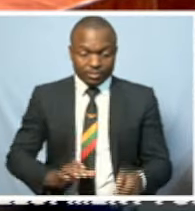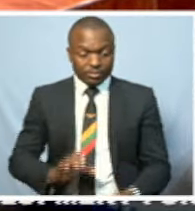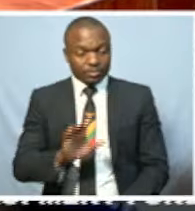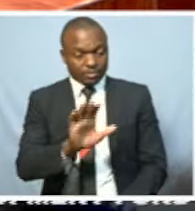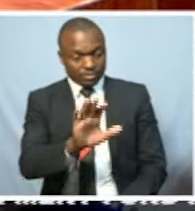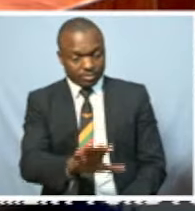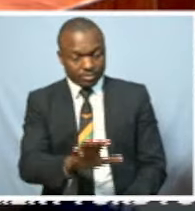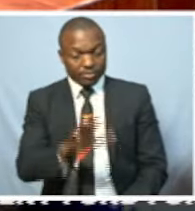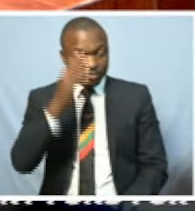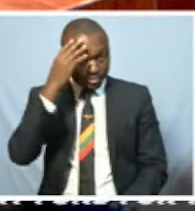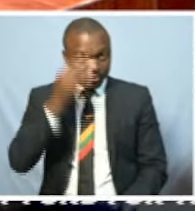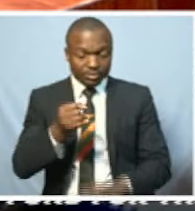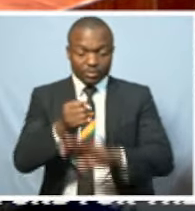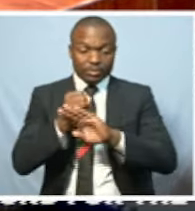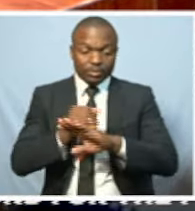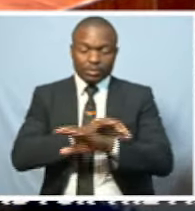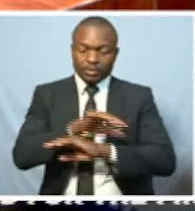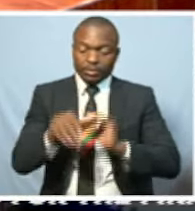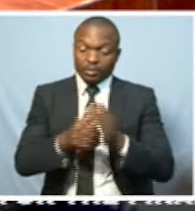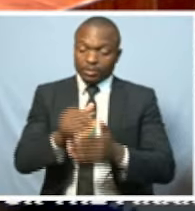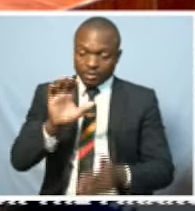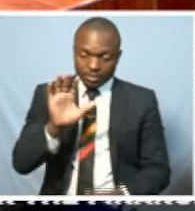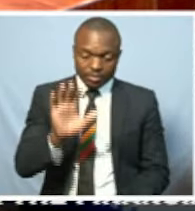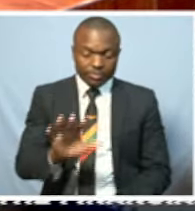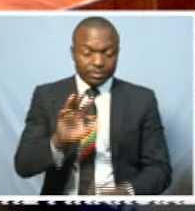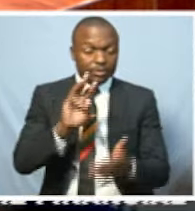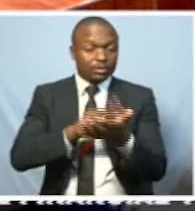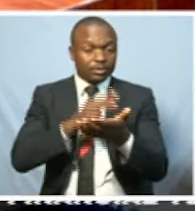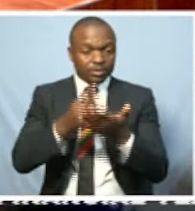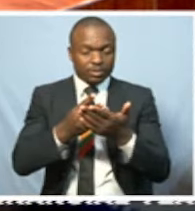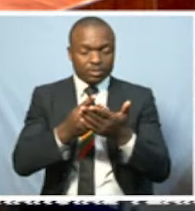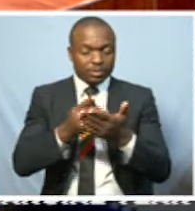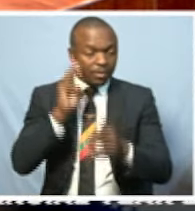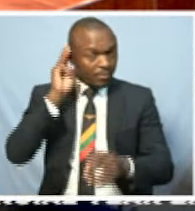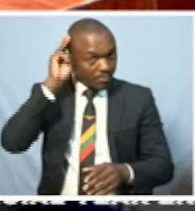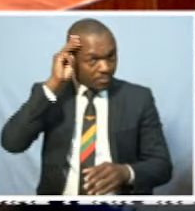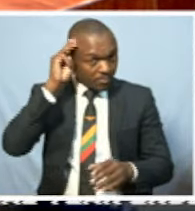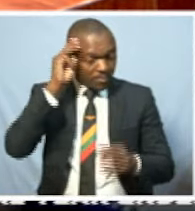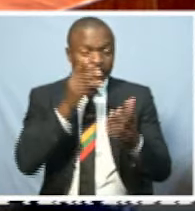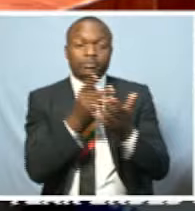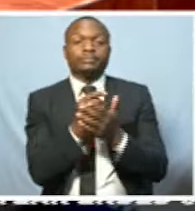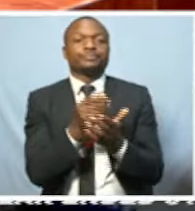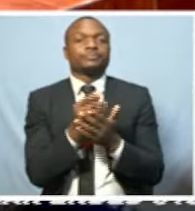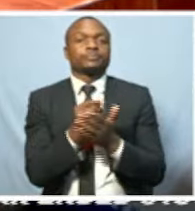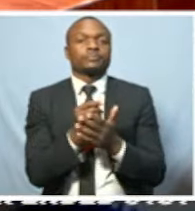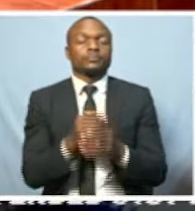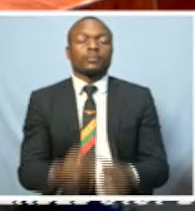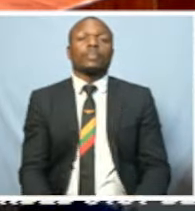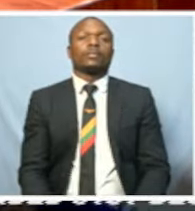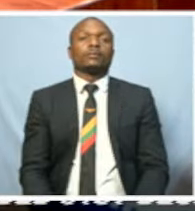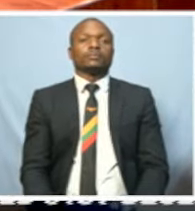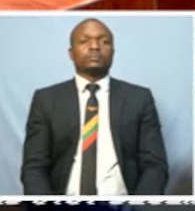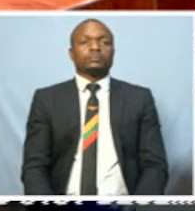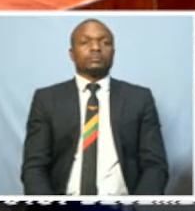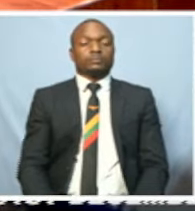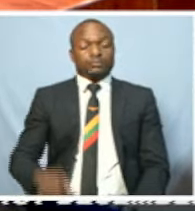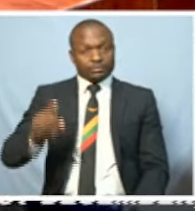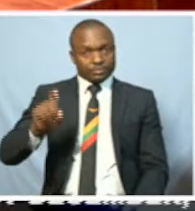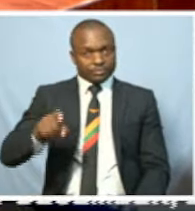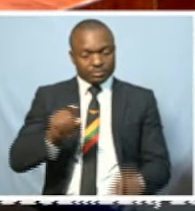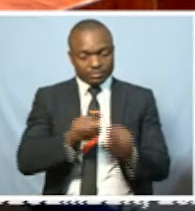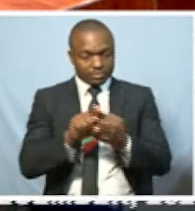invited all the permanent witnesses from the Ministry of Finance. We need to